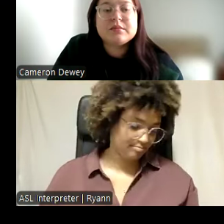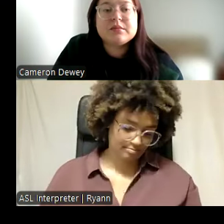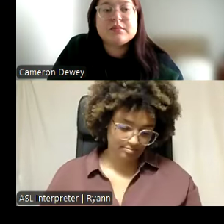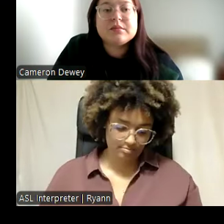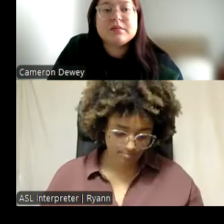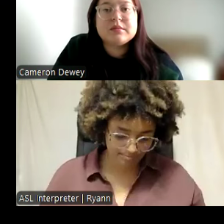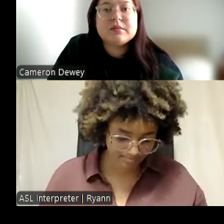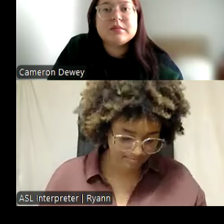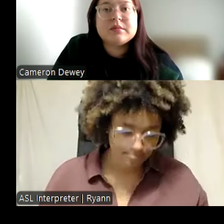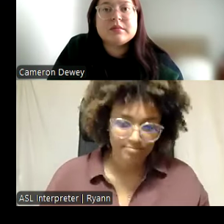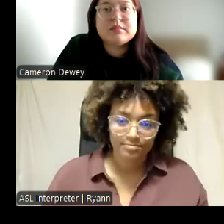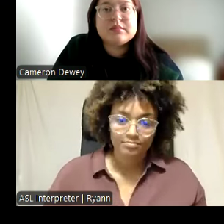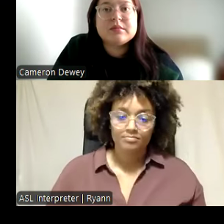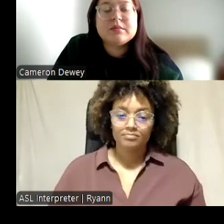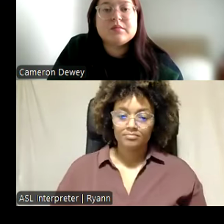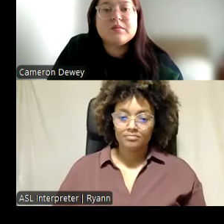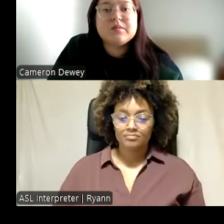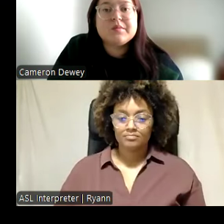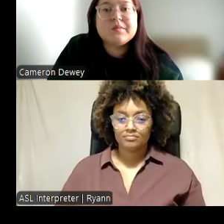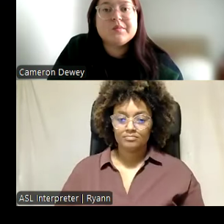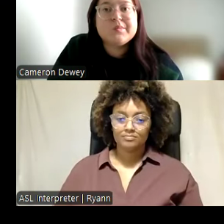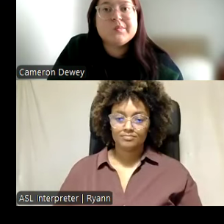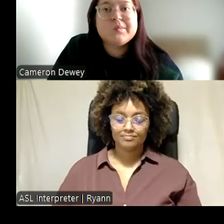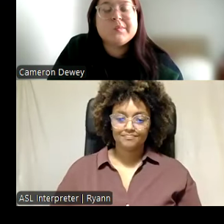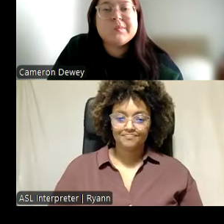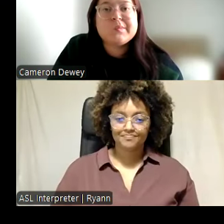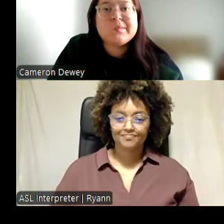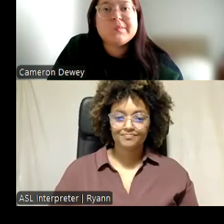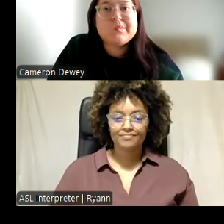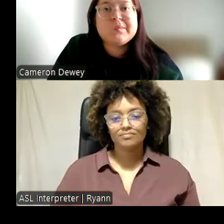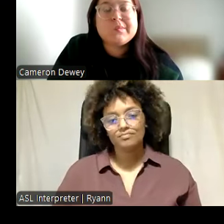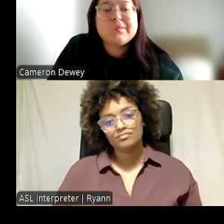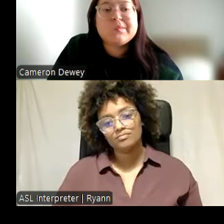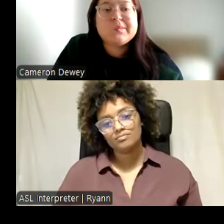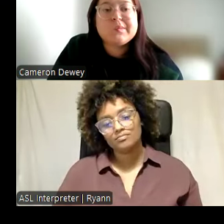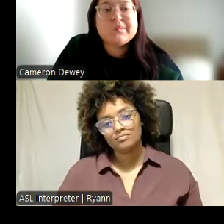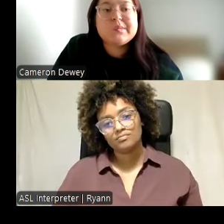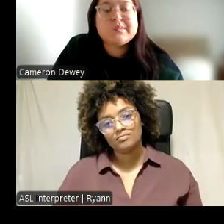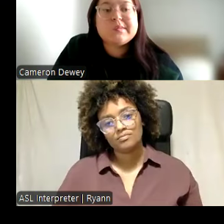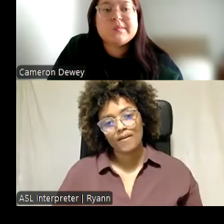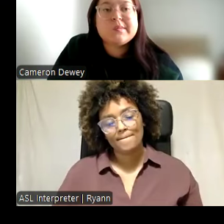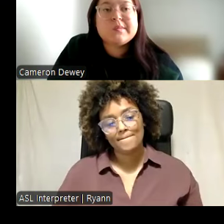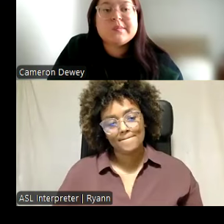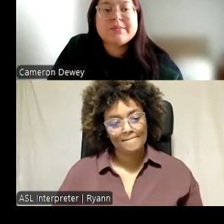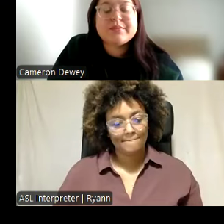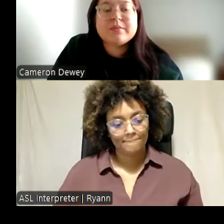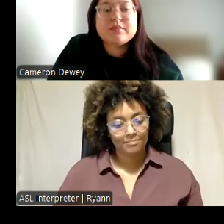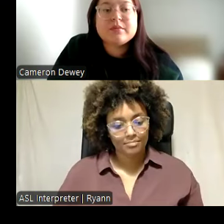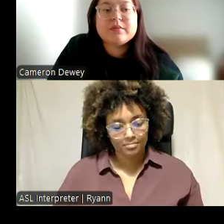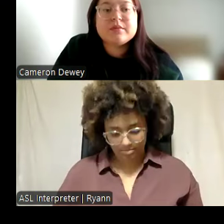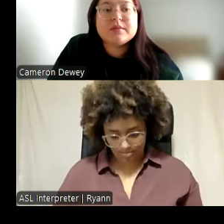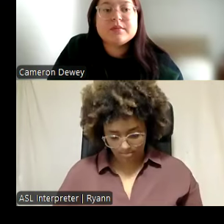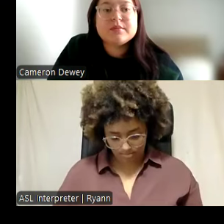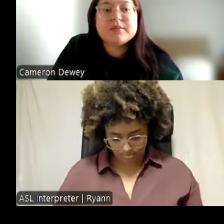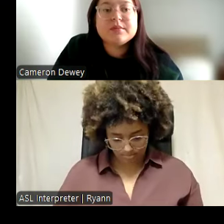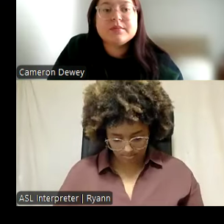trauma, people will behave in unexpected ways. Remember, trauma is a normal human